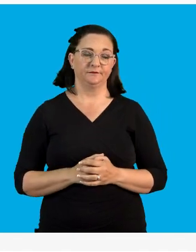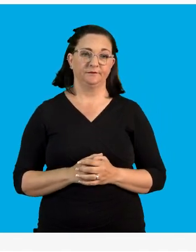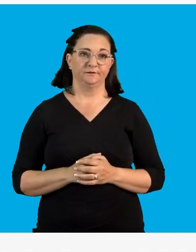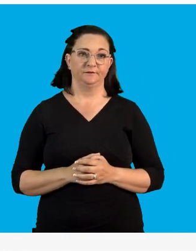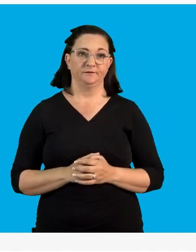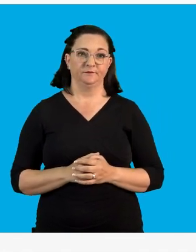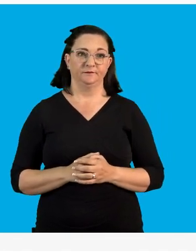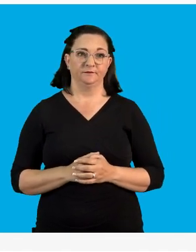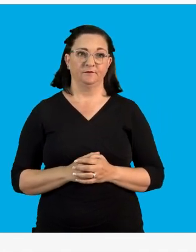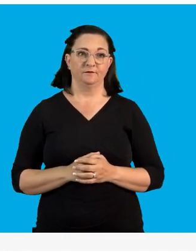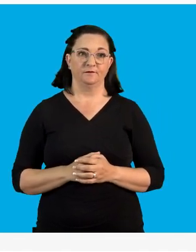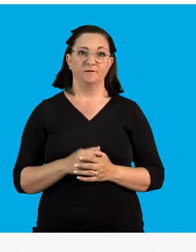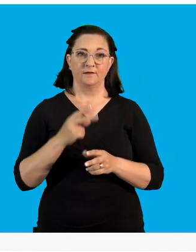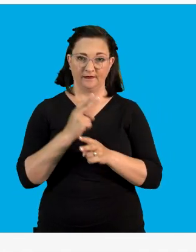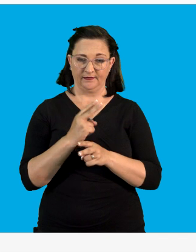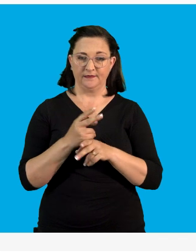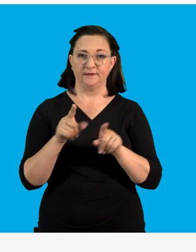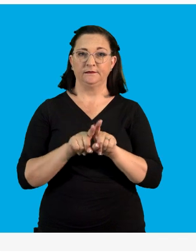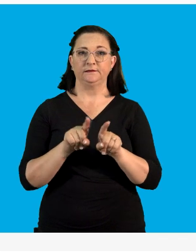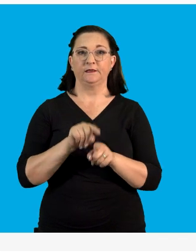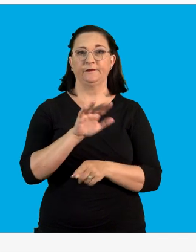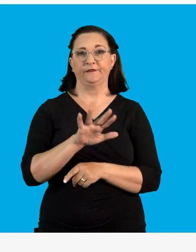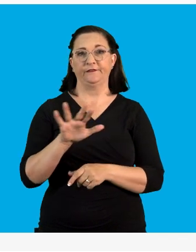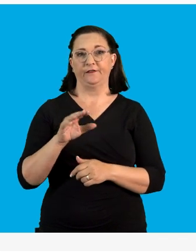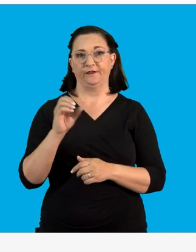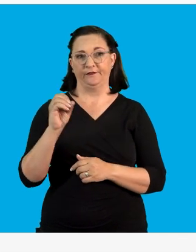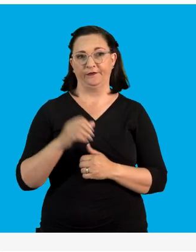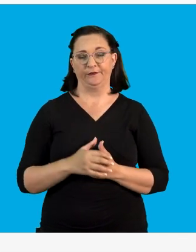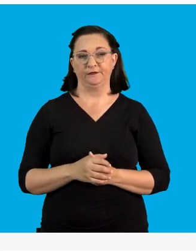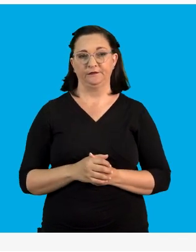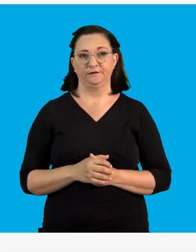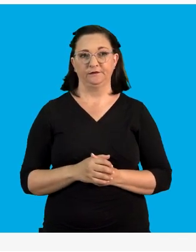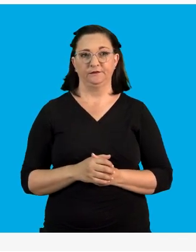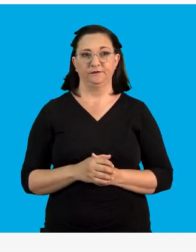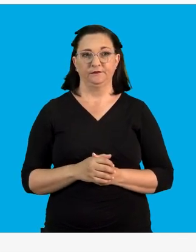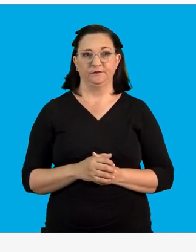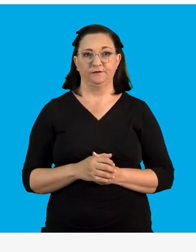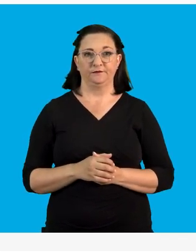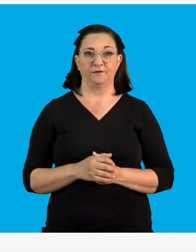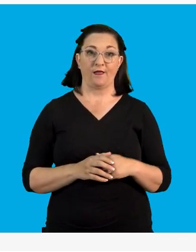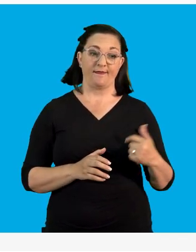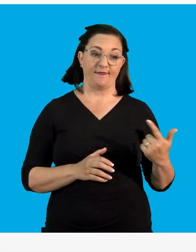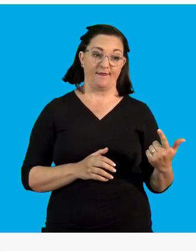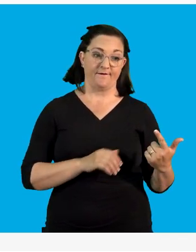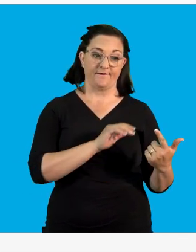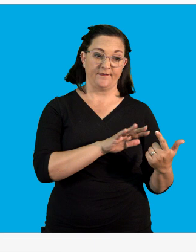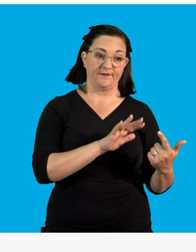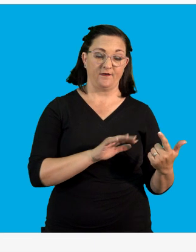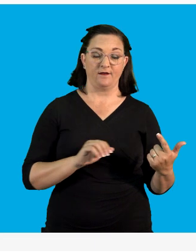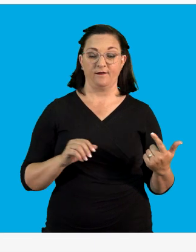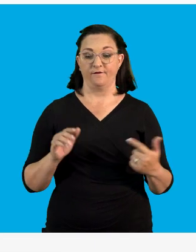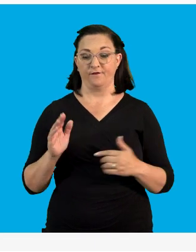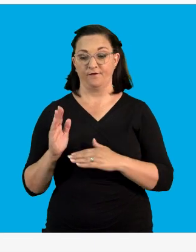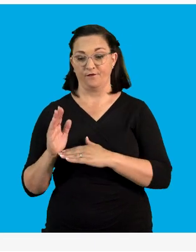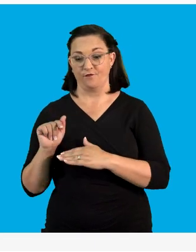and finish, and it gives us again 55 degrees. So we've got 55 degrees on the left, 55 on the